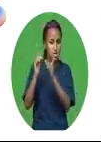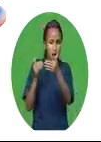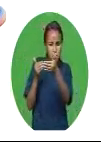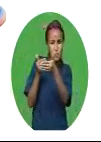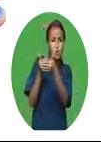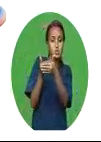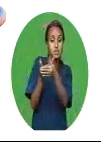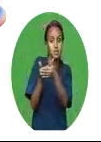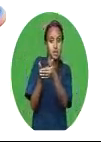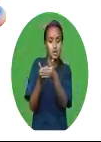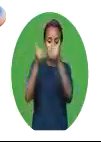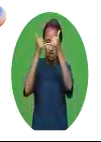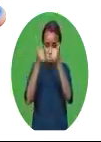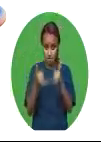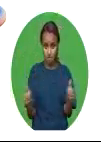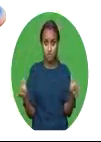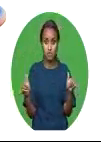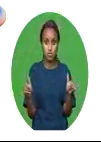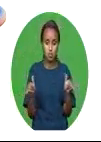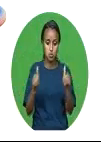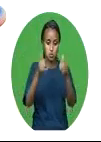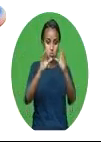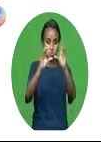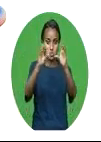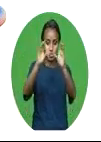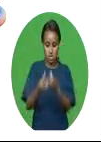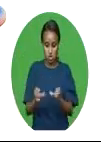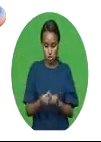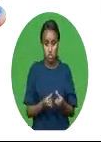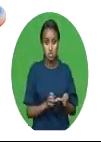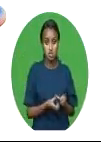approximately by dividing them into sections.